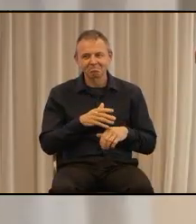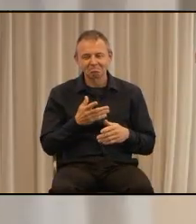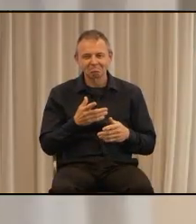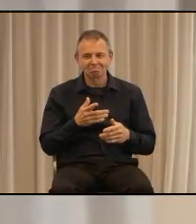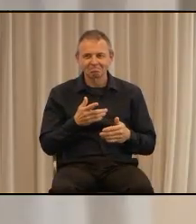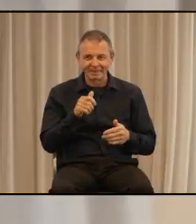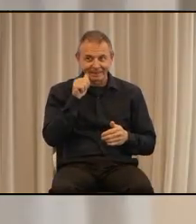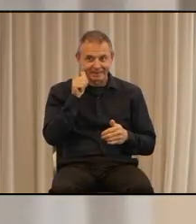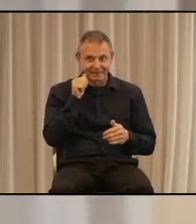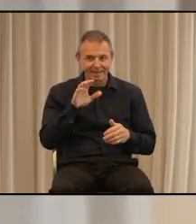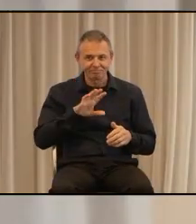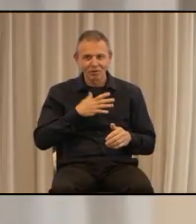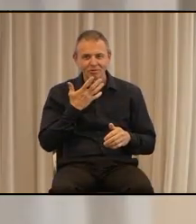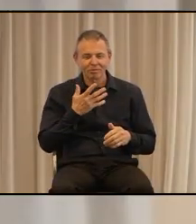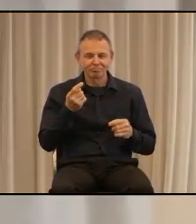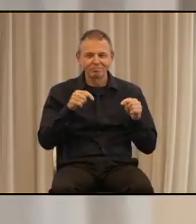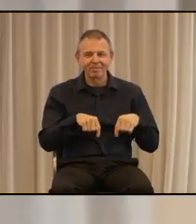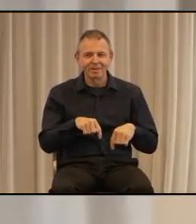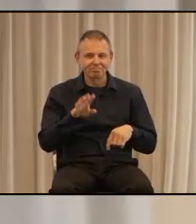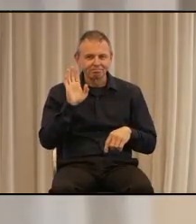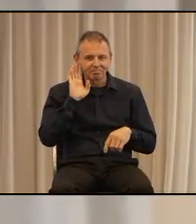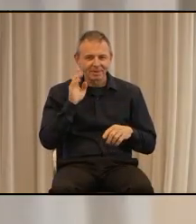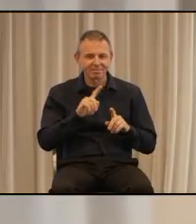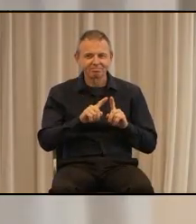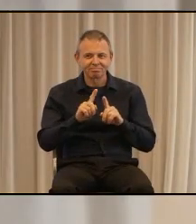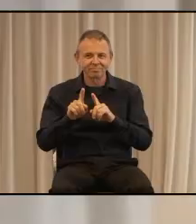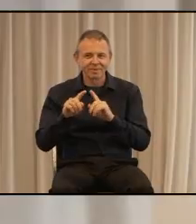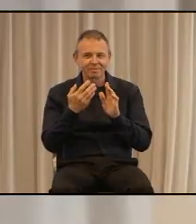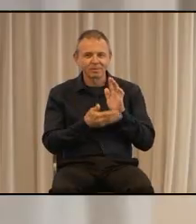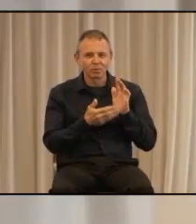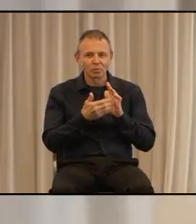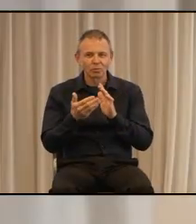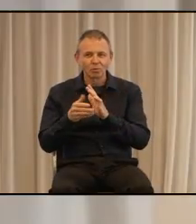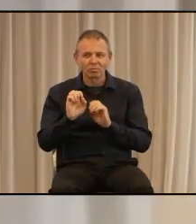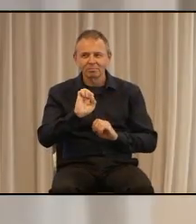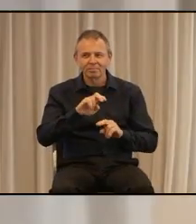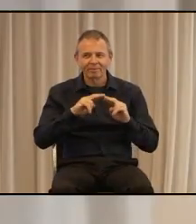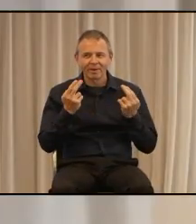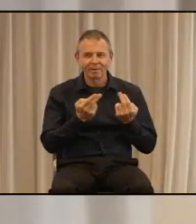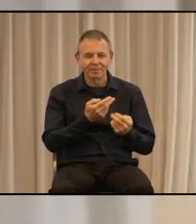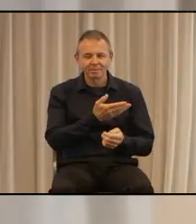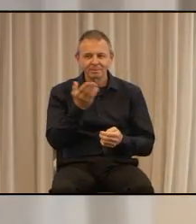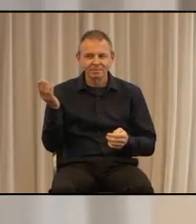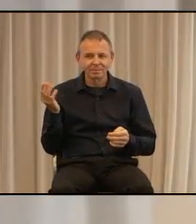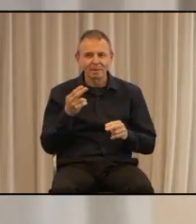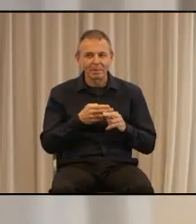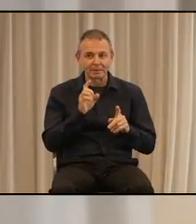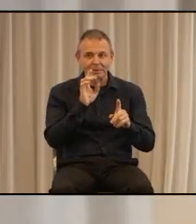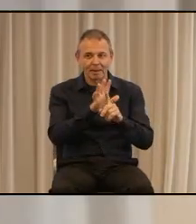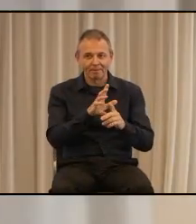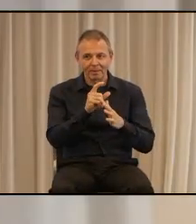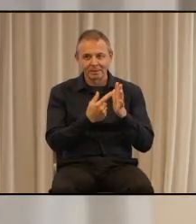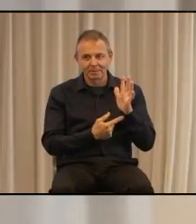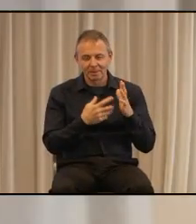be here yesterday, to hear stories from family members, from people with a disability